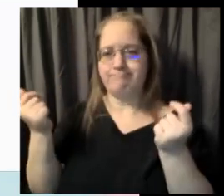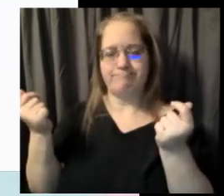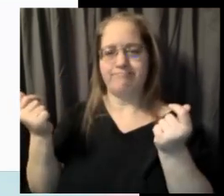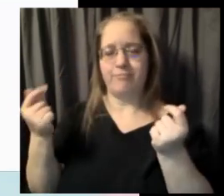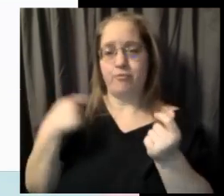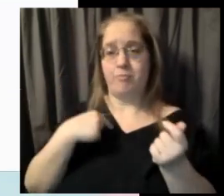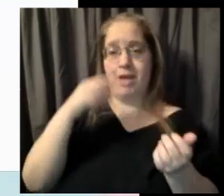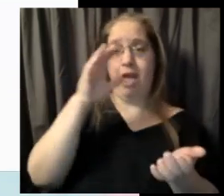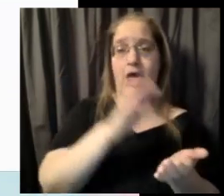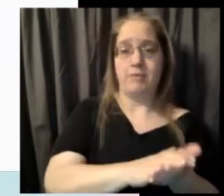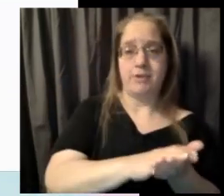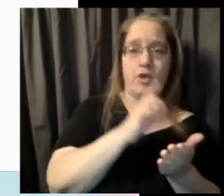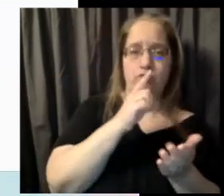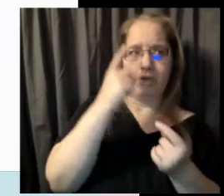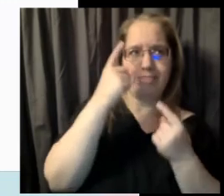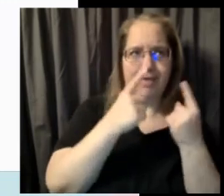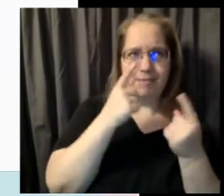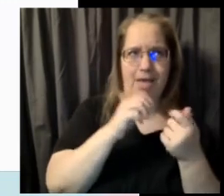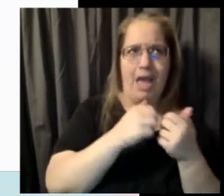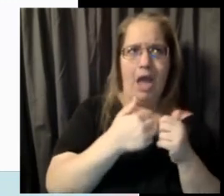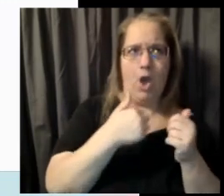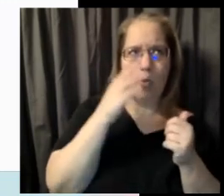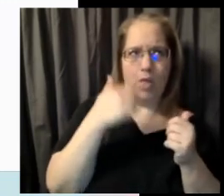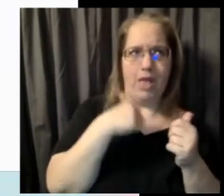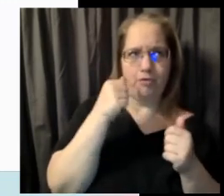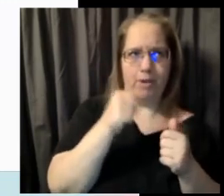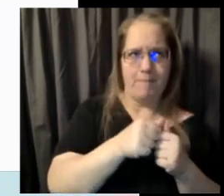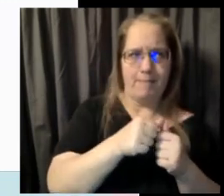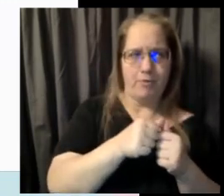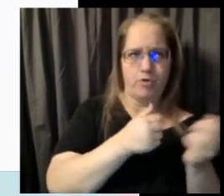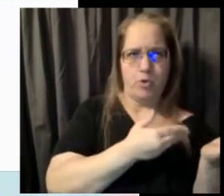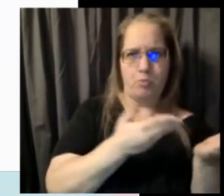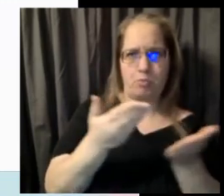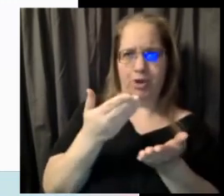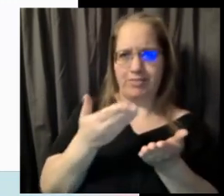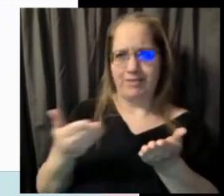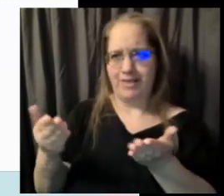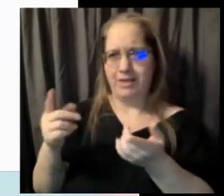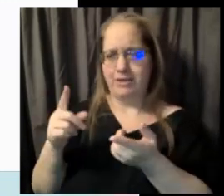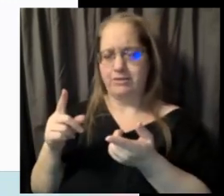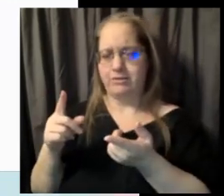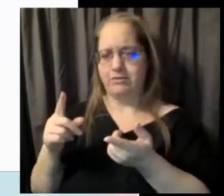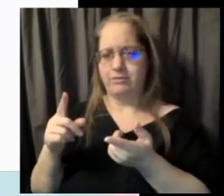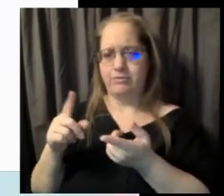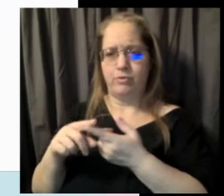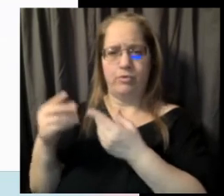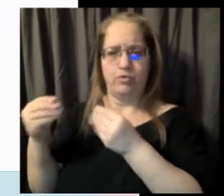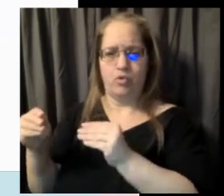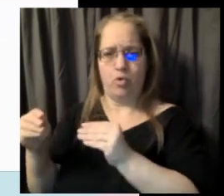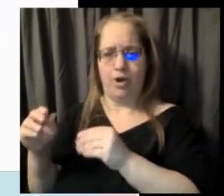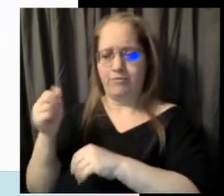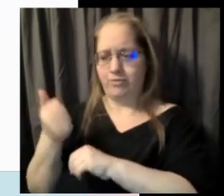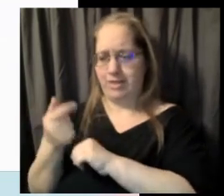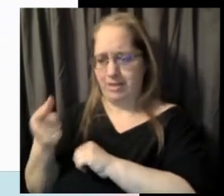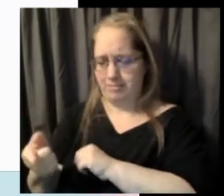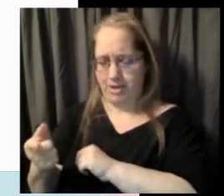away. Where for my husband, he has to really think, okay, how am I going to remember to bring these things that need to be returned? I'm going to have to put them here.